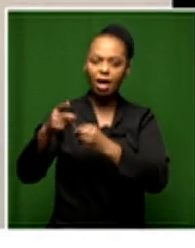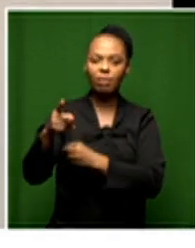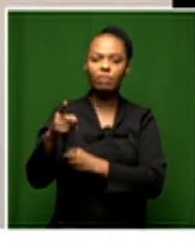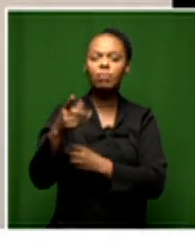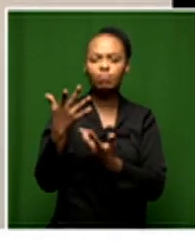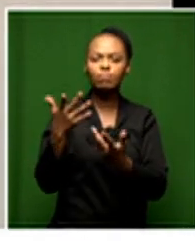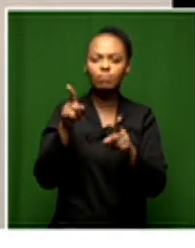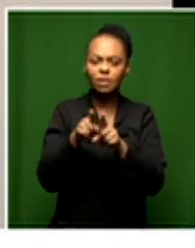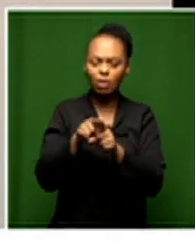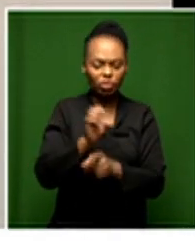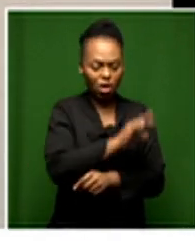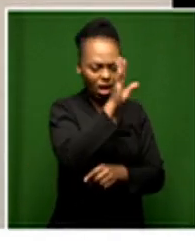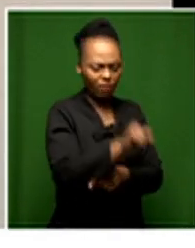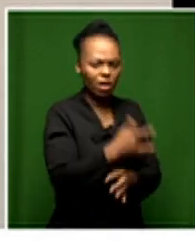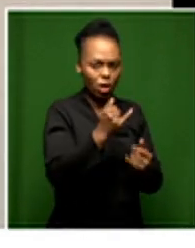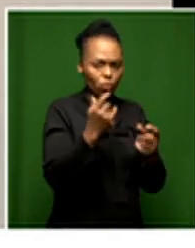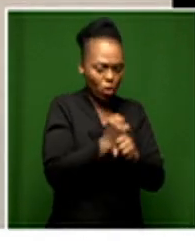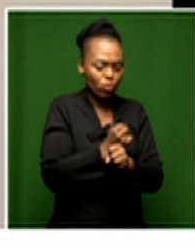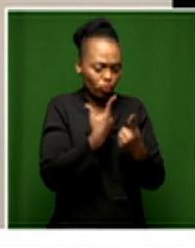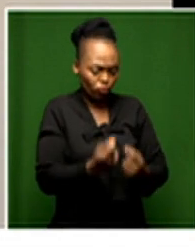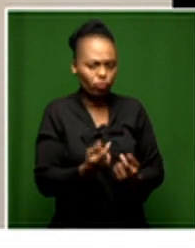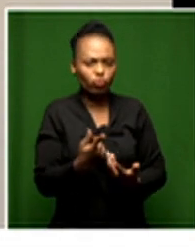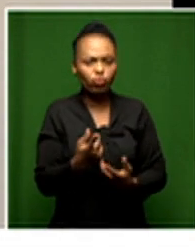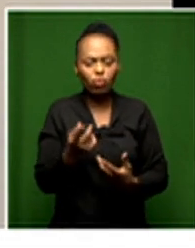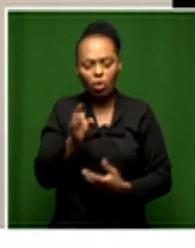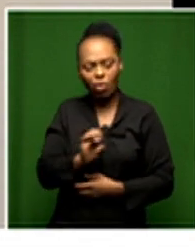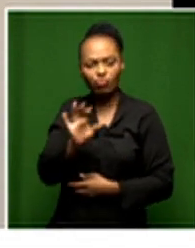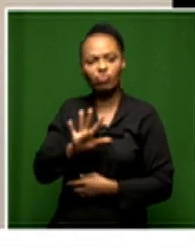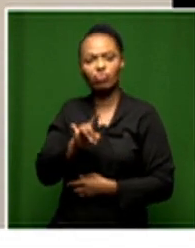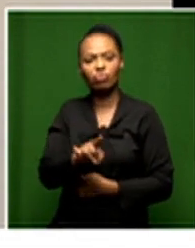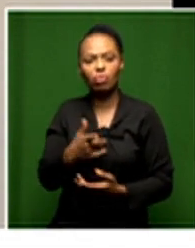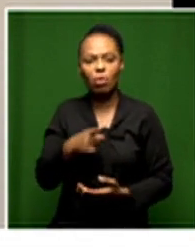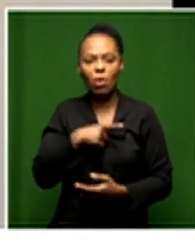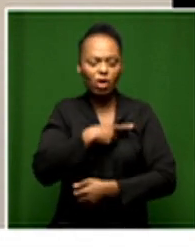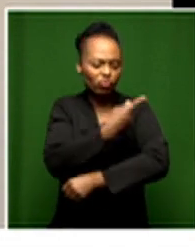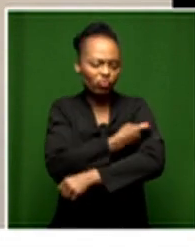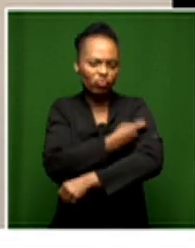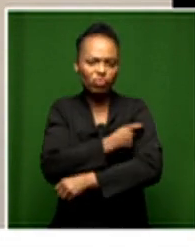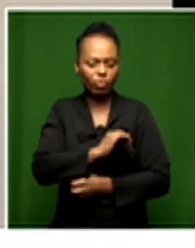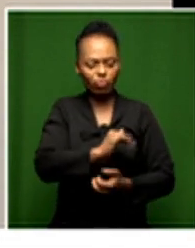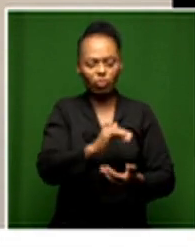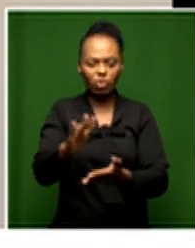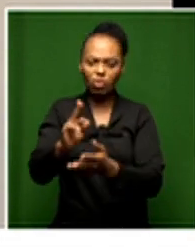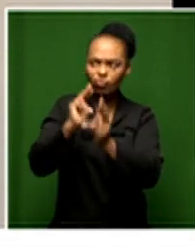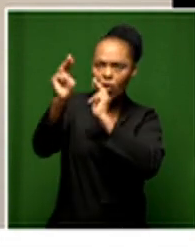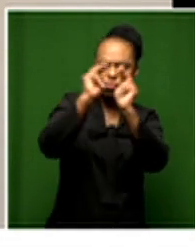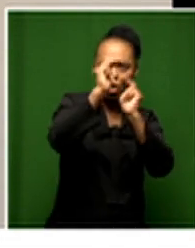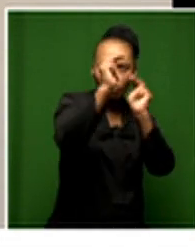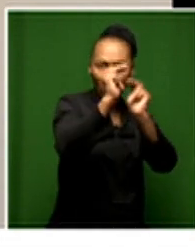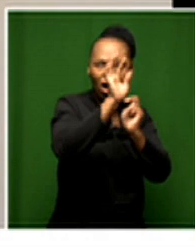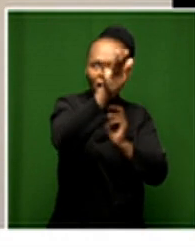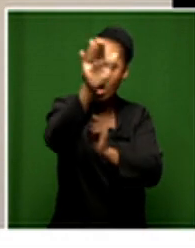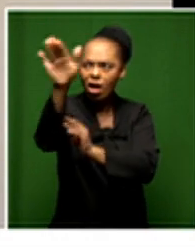what also South Africa is doing, because part of the sources of vaccines will be negotiated with companies,